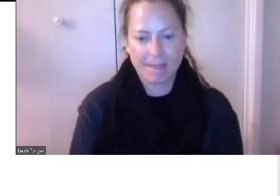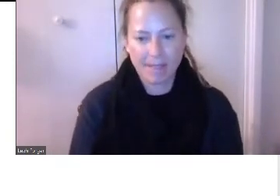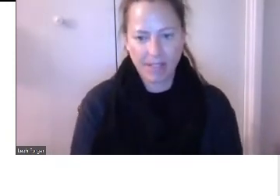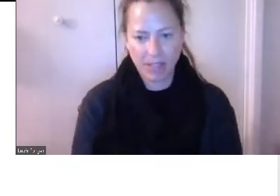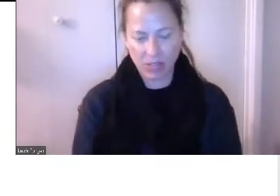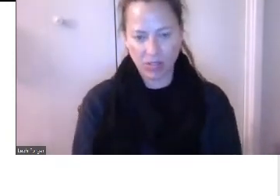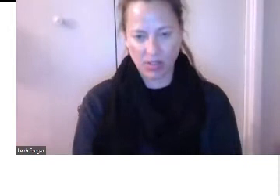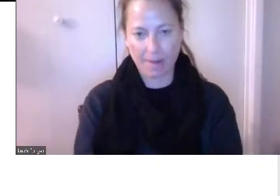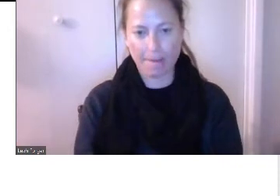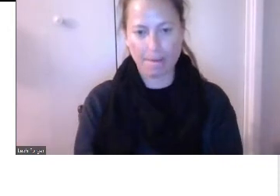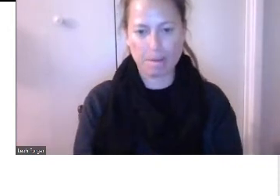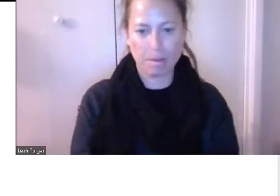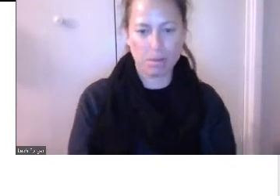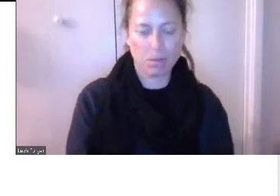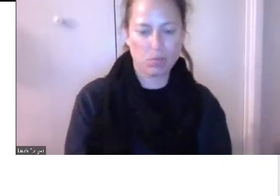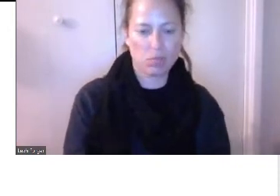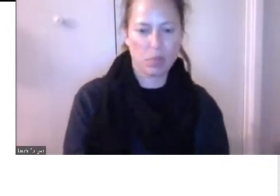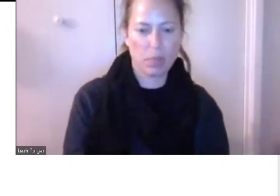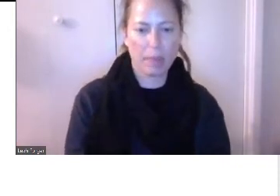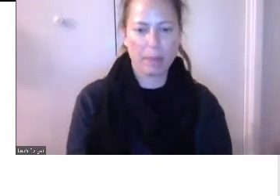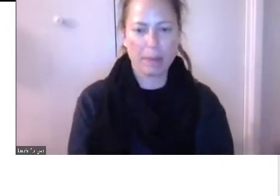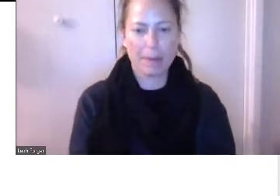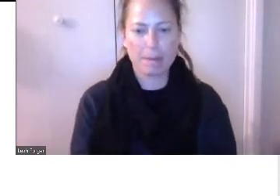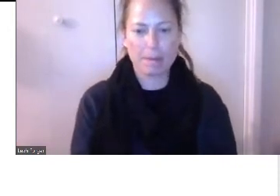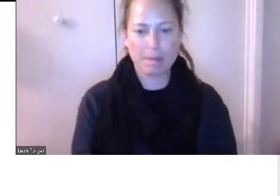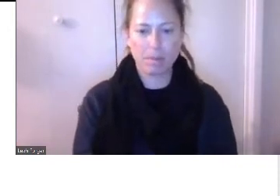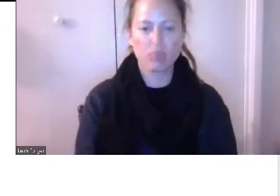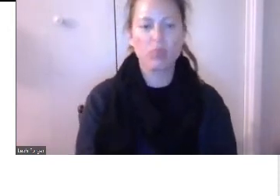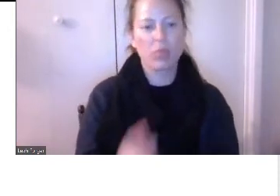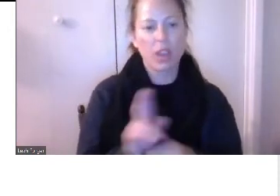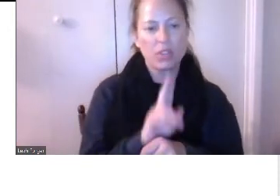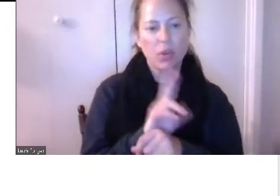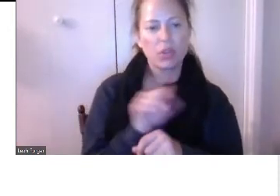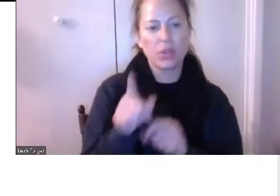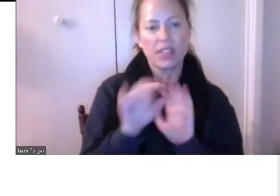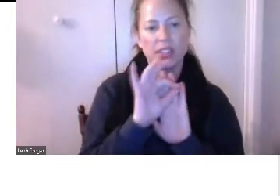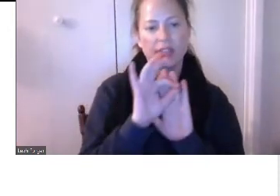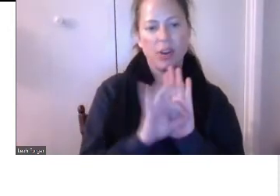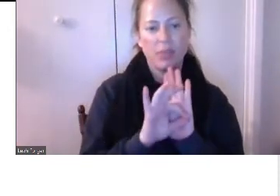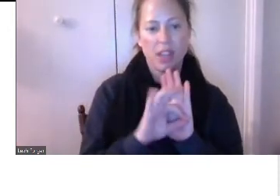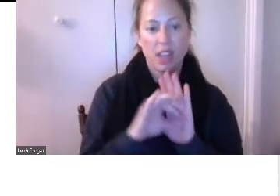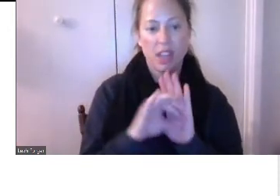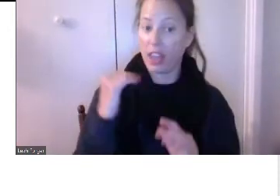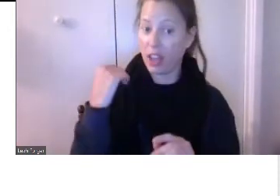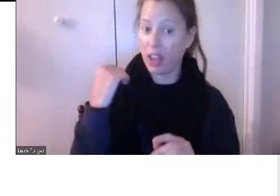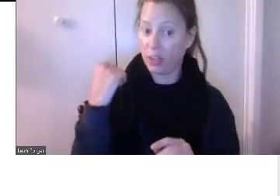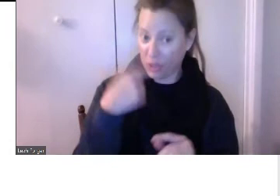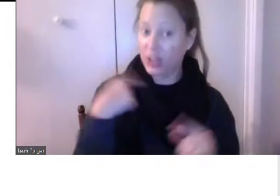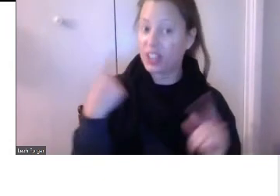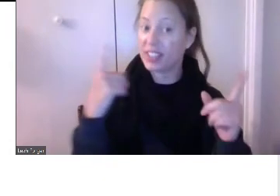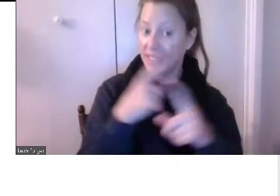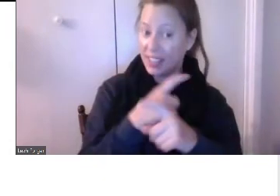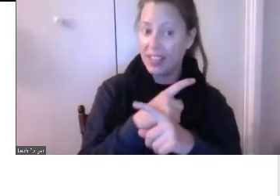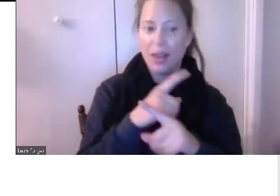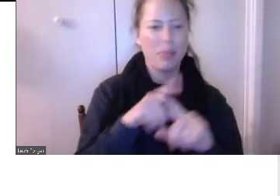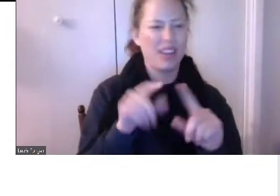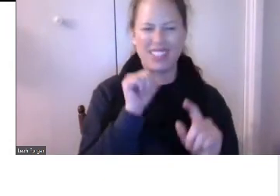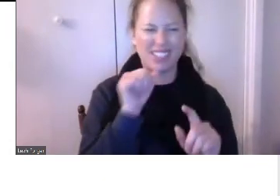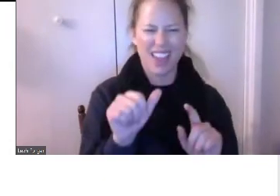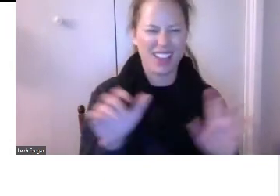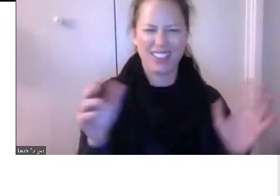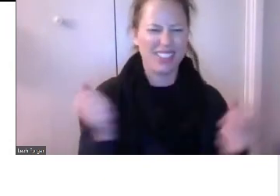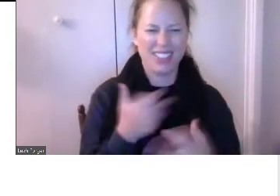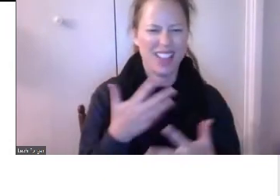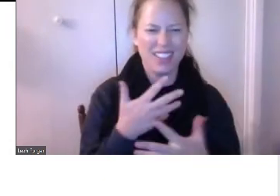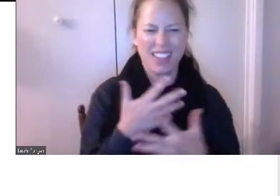So this is a formula you're going to use. It may look like it's scary, but it's actually not. Okay, it's actually not